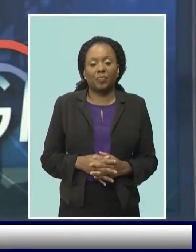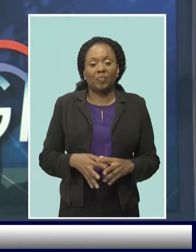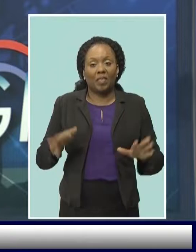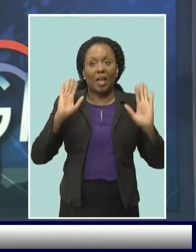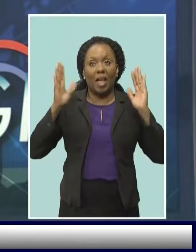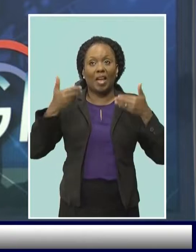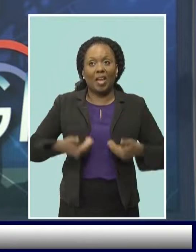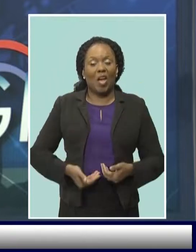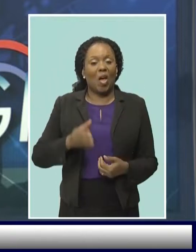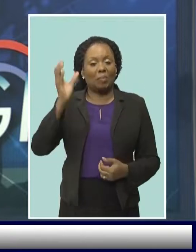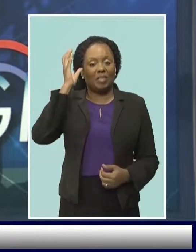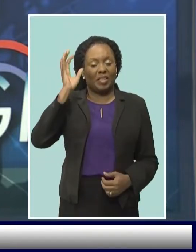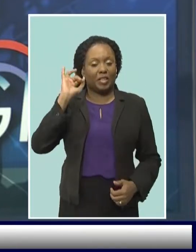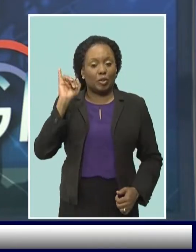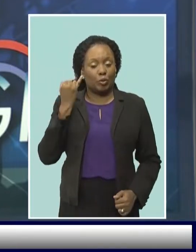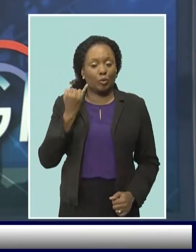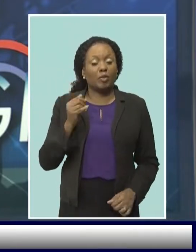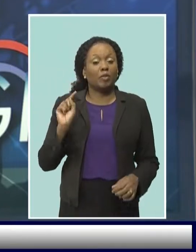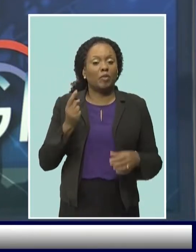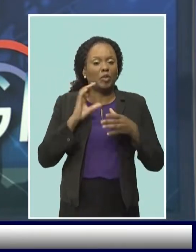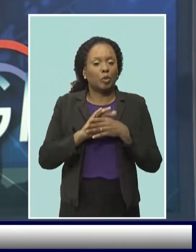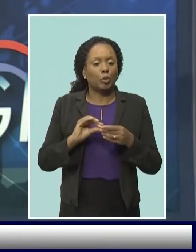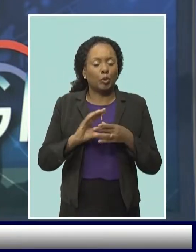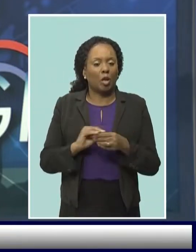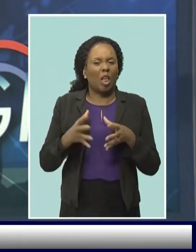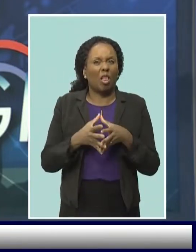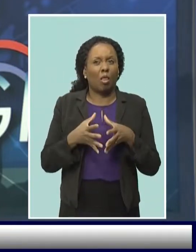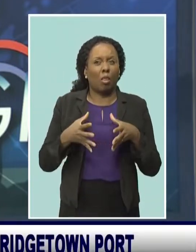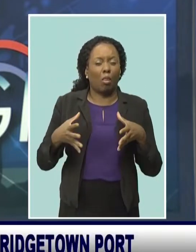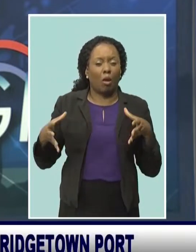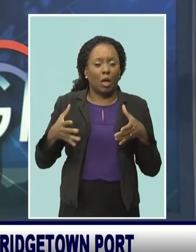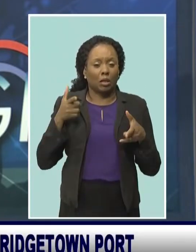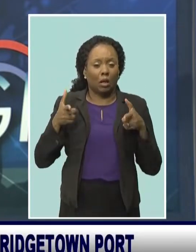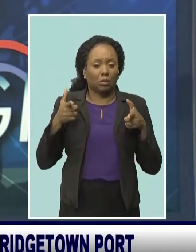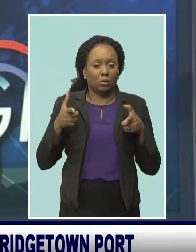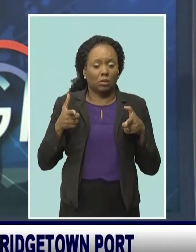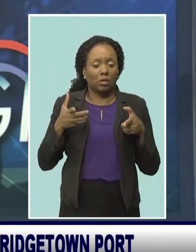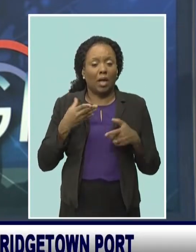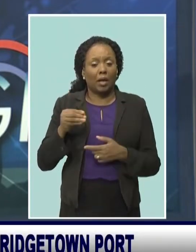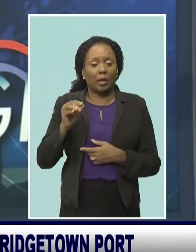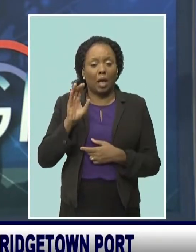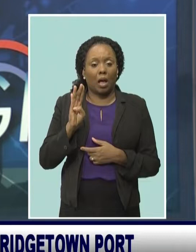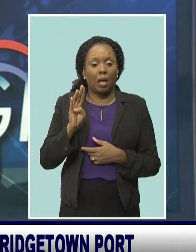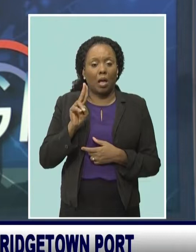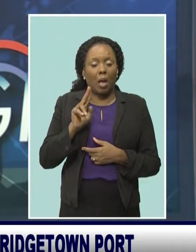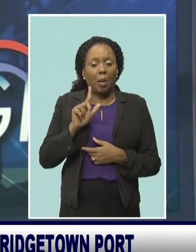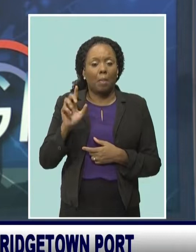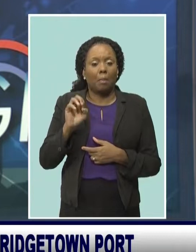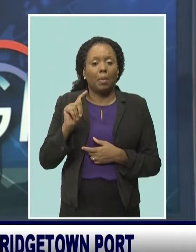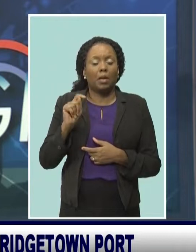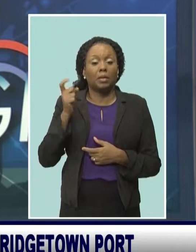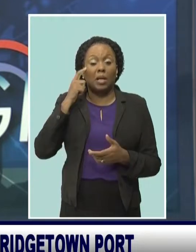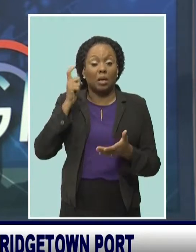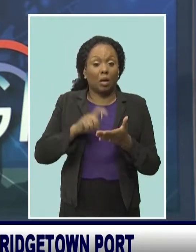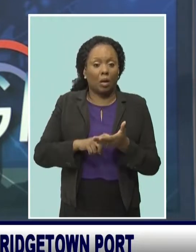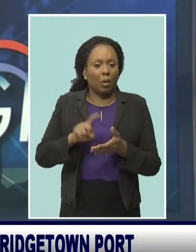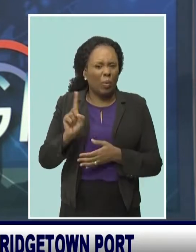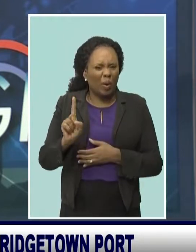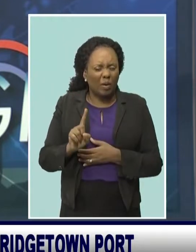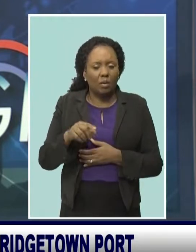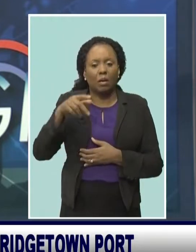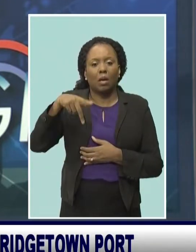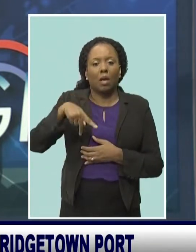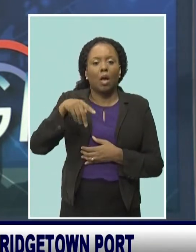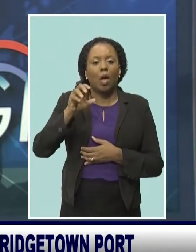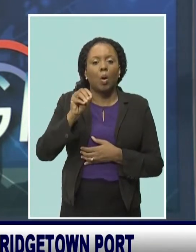I'm Shane Jones, leading the news at 7. A large quantity of guns and ammunition has been discovered at the Bridgetown port.